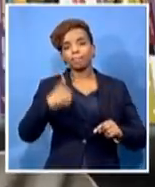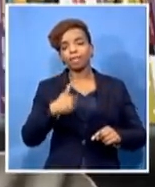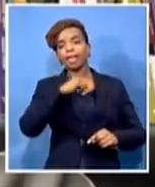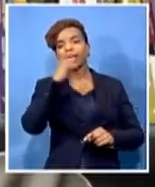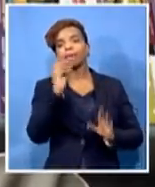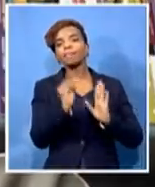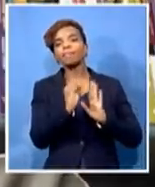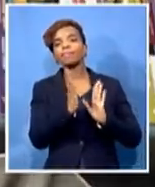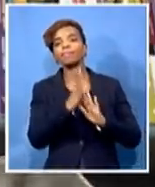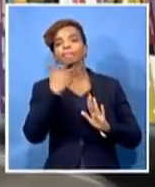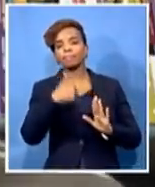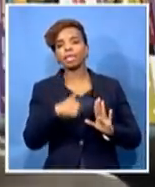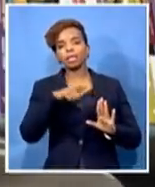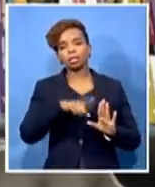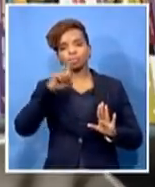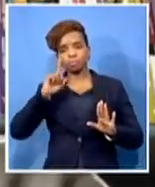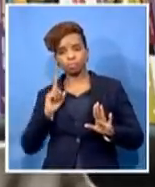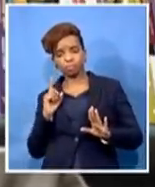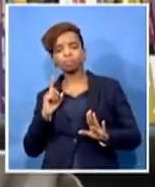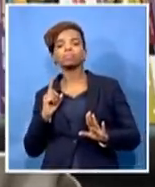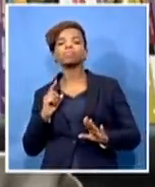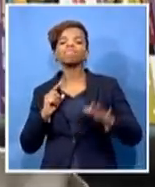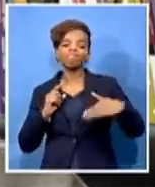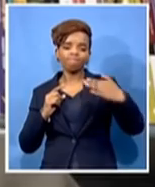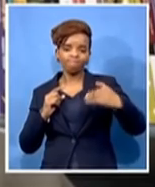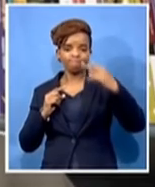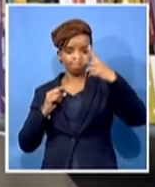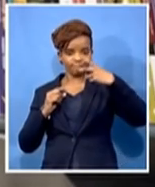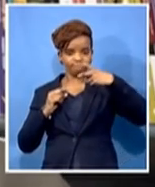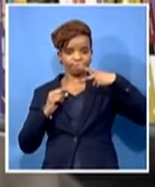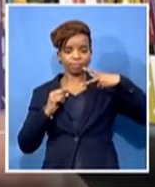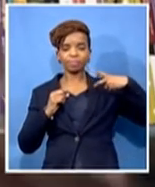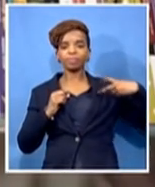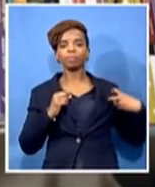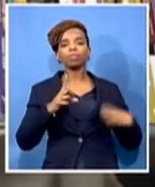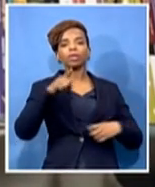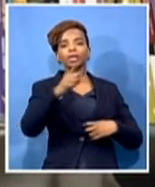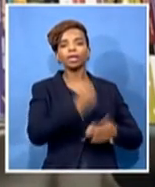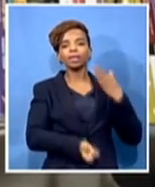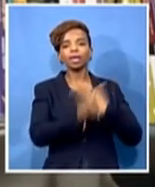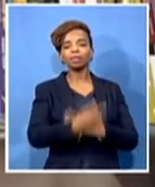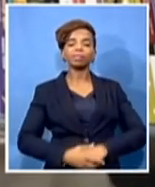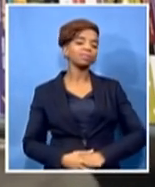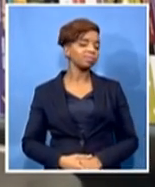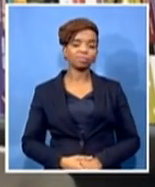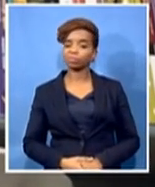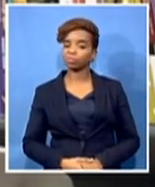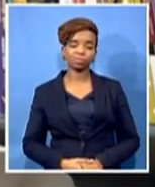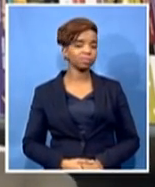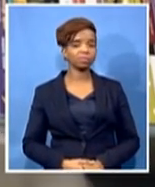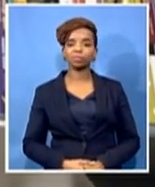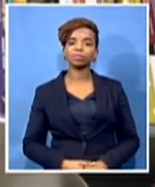due processes to take place. Unfortunately, that is not the case. And that is why you now have got the Zandule Gomede